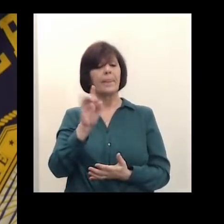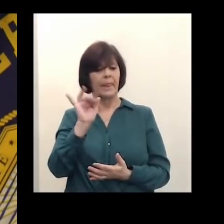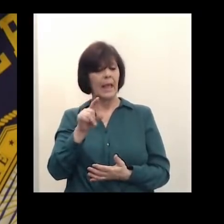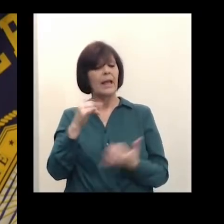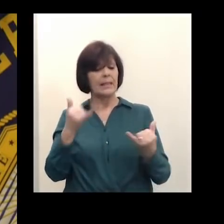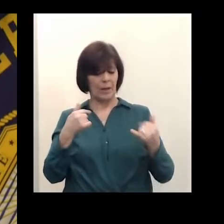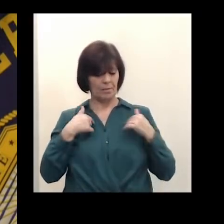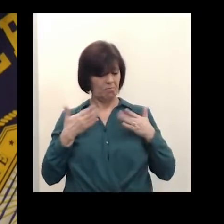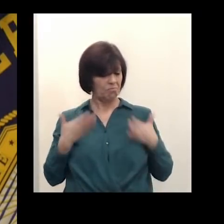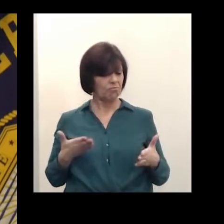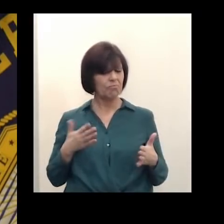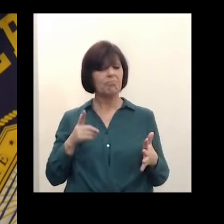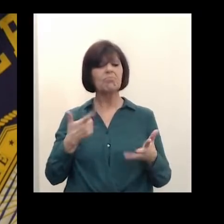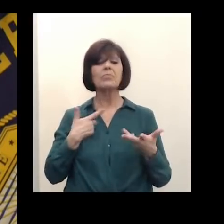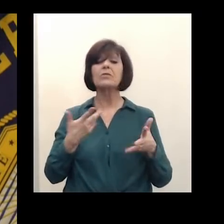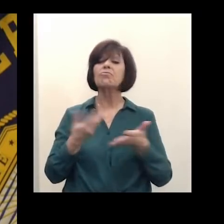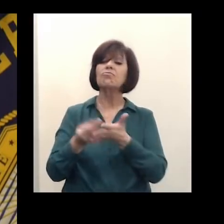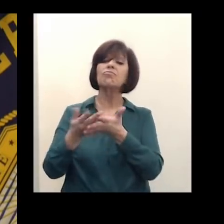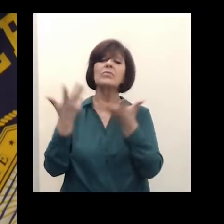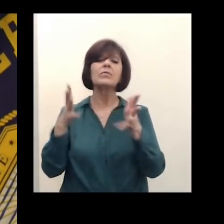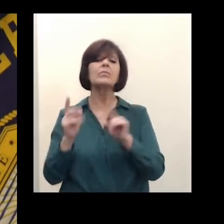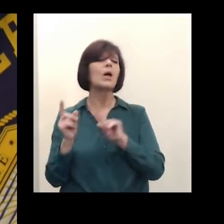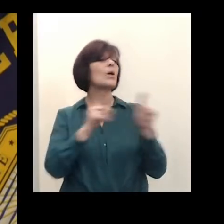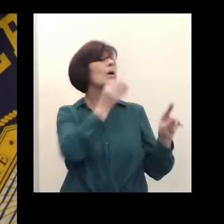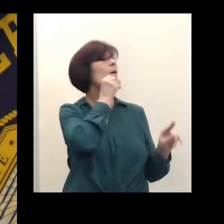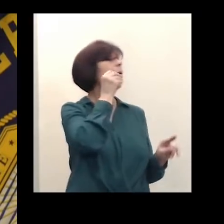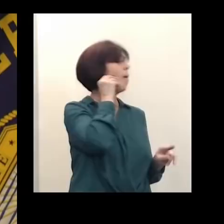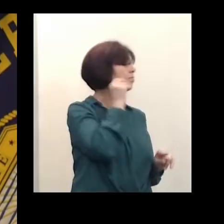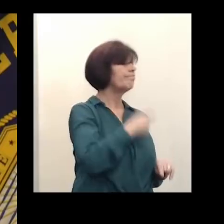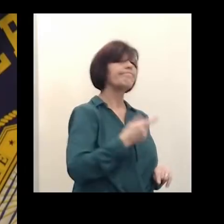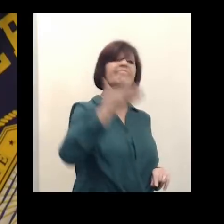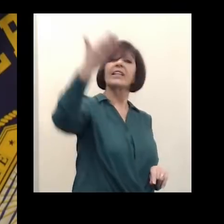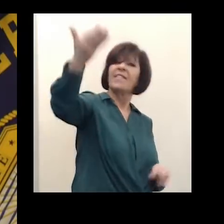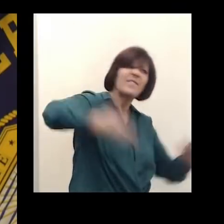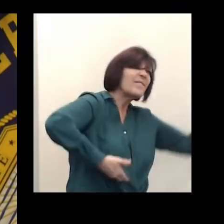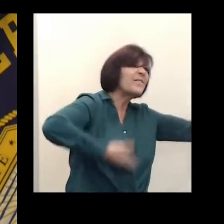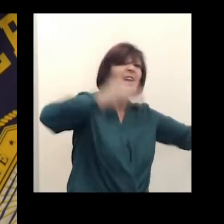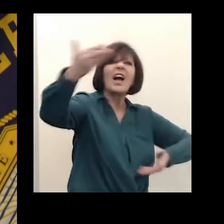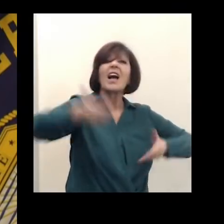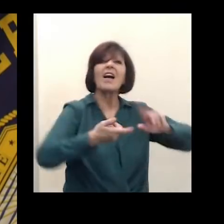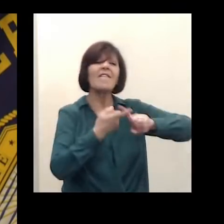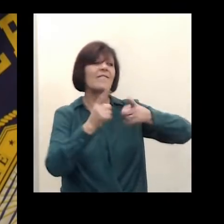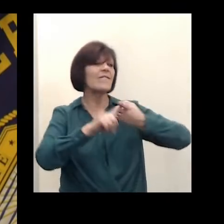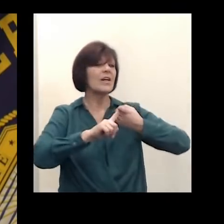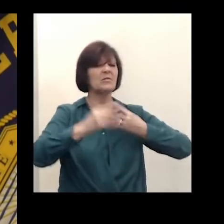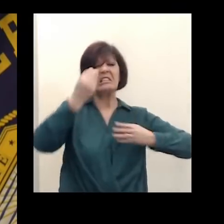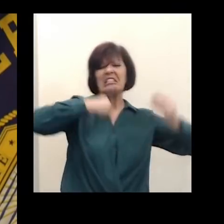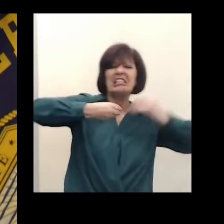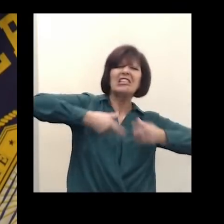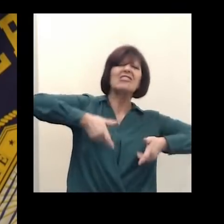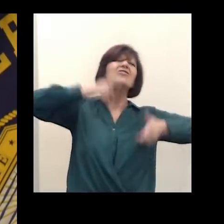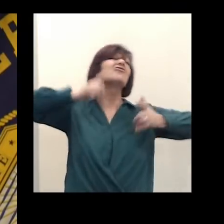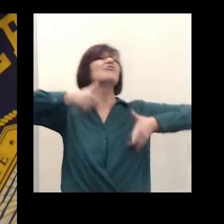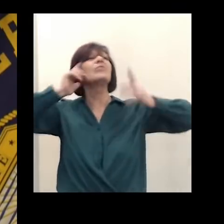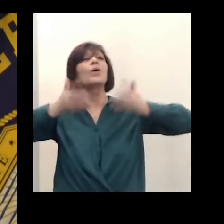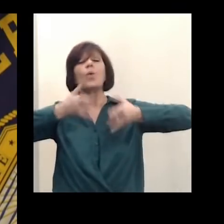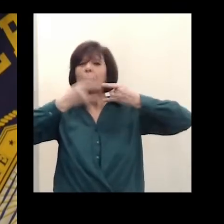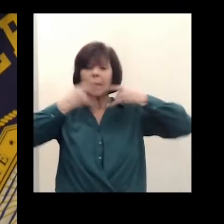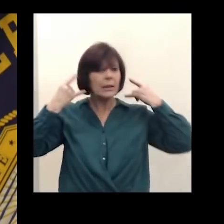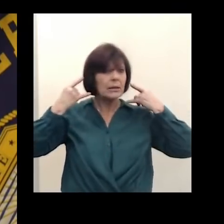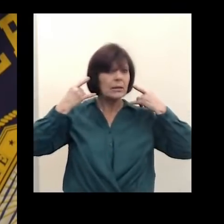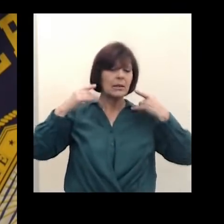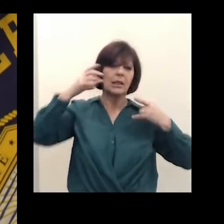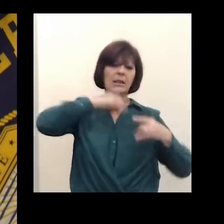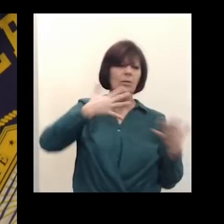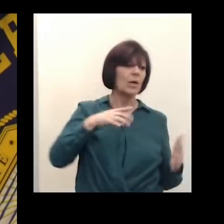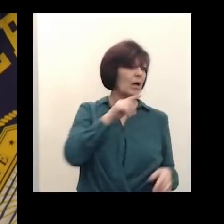home and invites a bunch of their friends over, and they're eating and drinking without masks. And guess what? A bunch of those